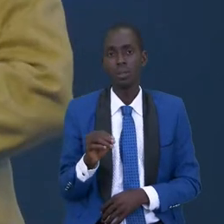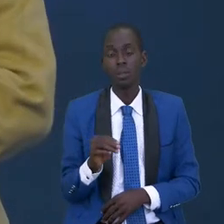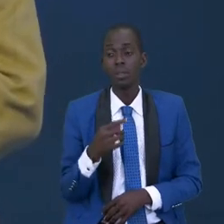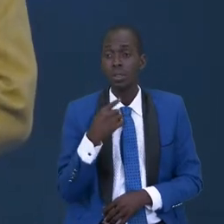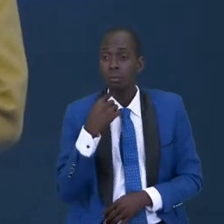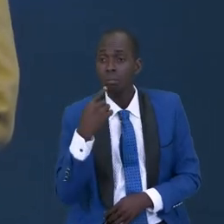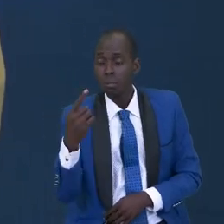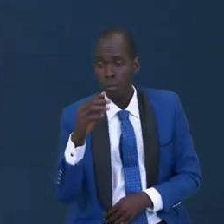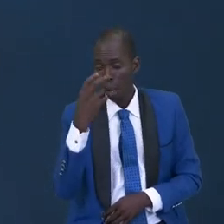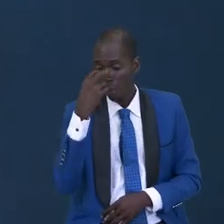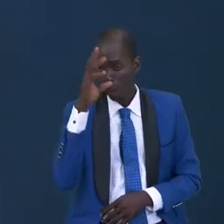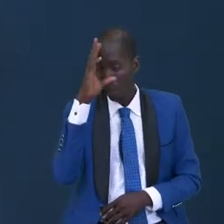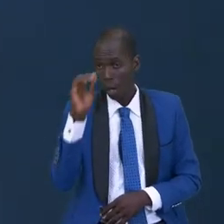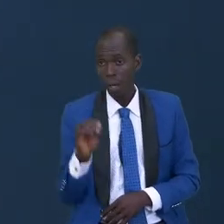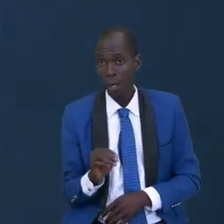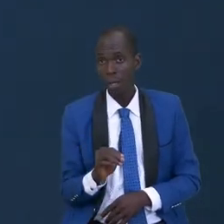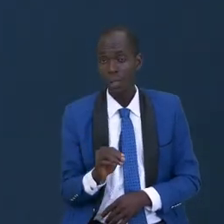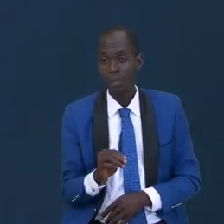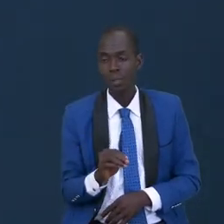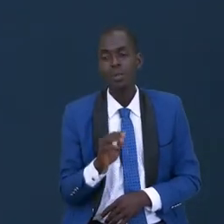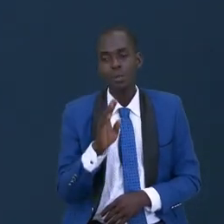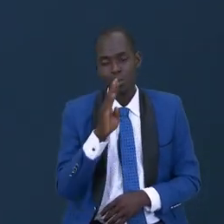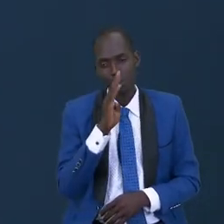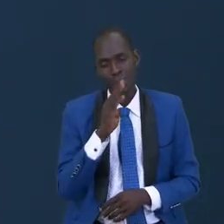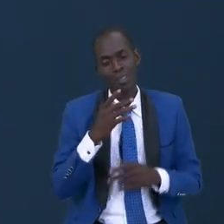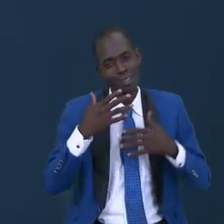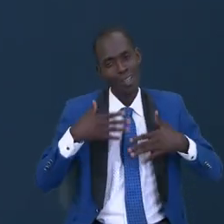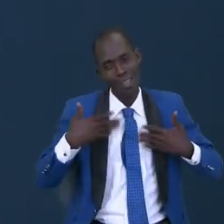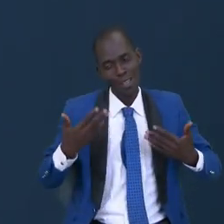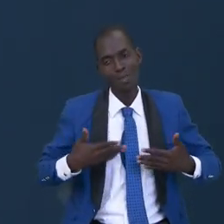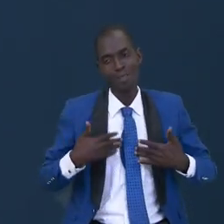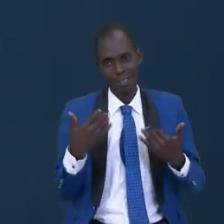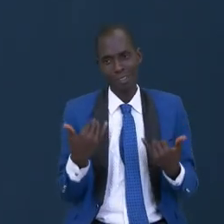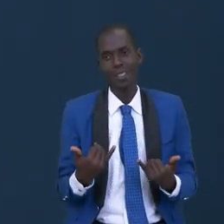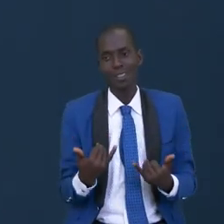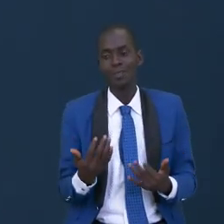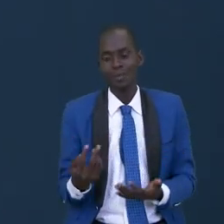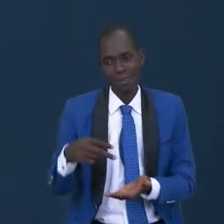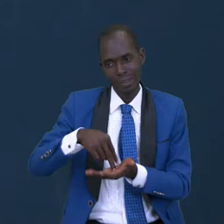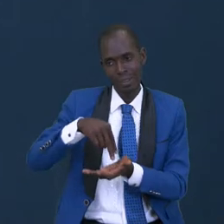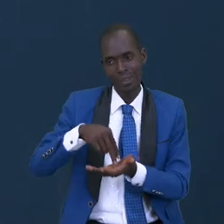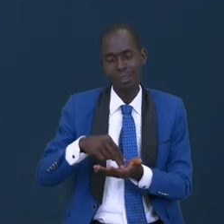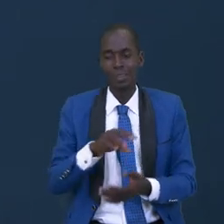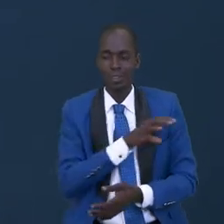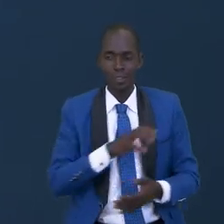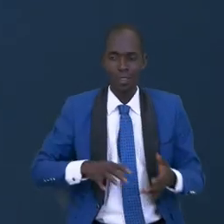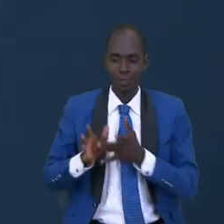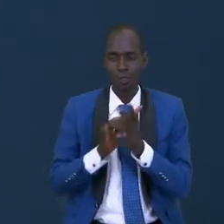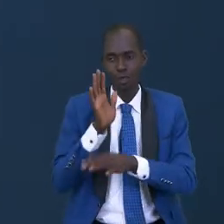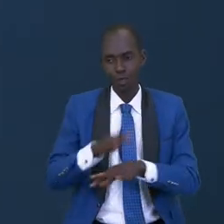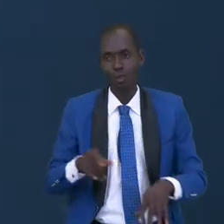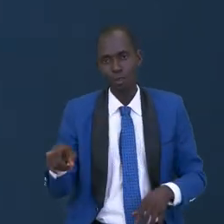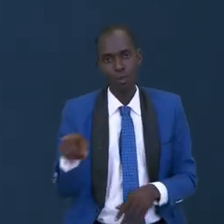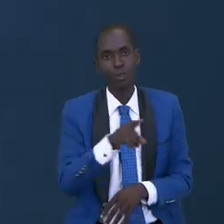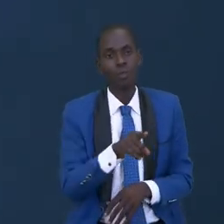unto him, "Be of good comfort, rise, he calleth thee." And tonight I